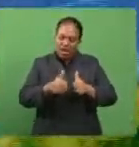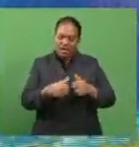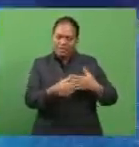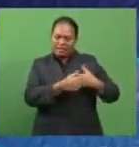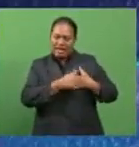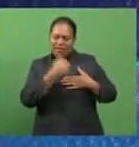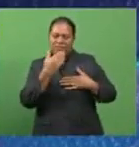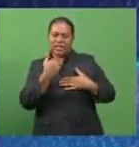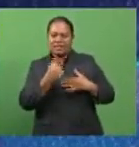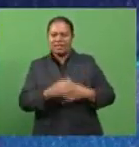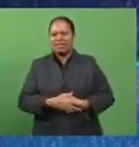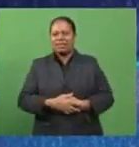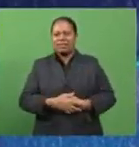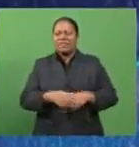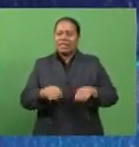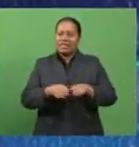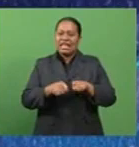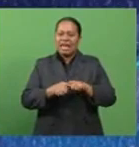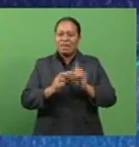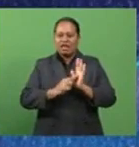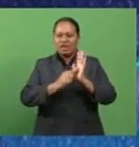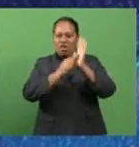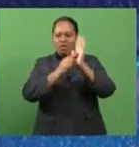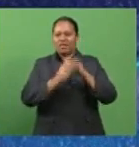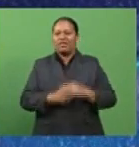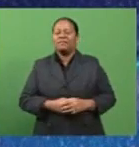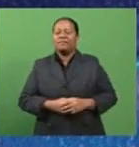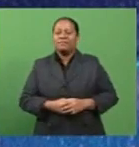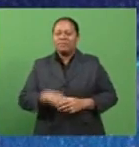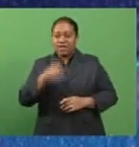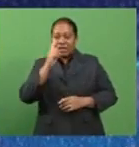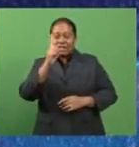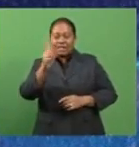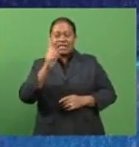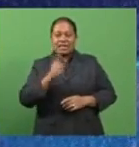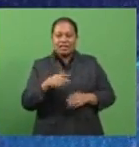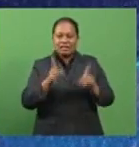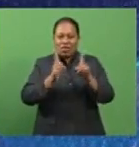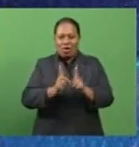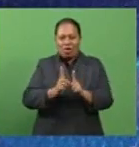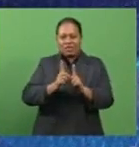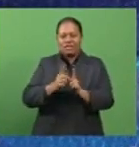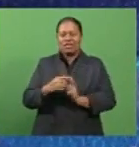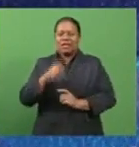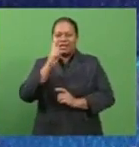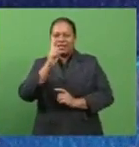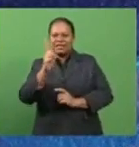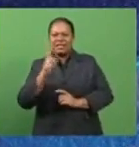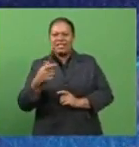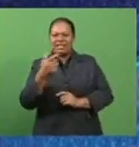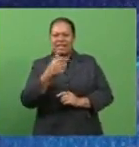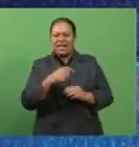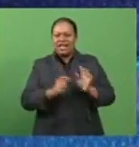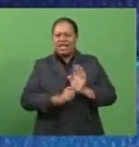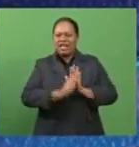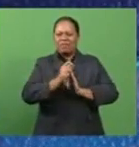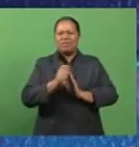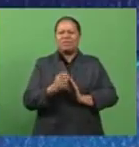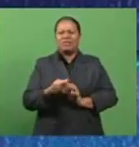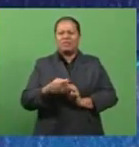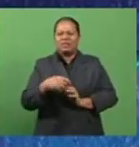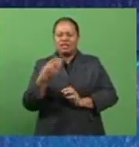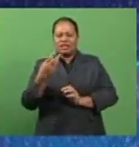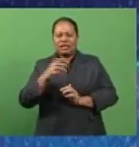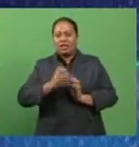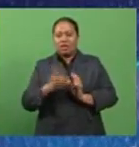And up north, same weather scenario here as well. If you take a closer look, the temps actually rose by a degree or two.